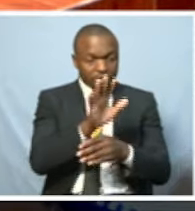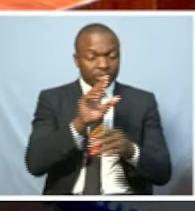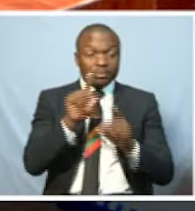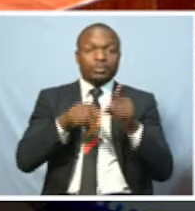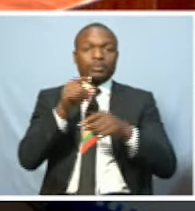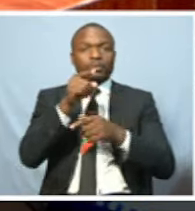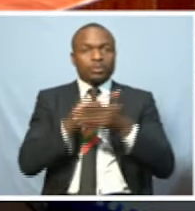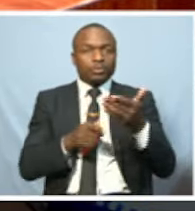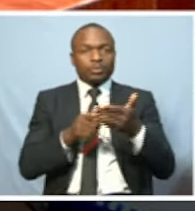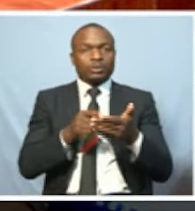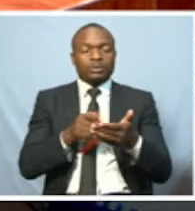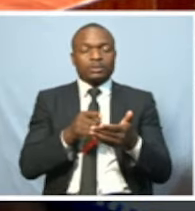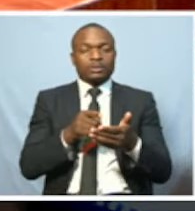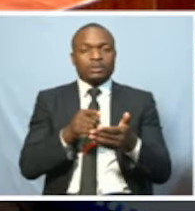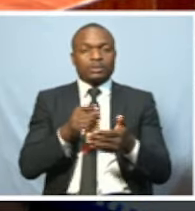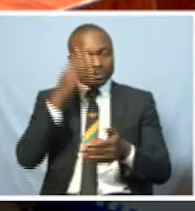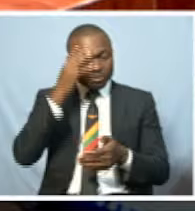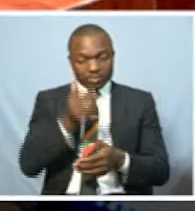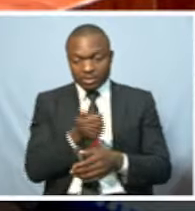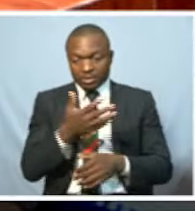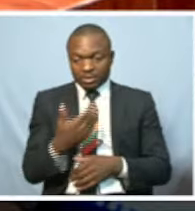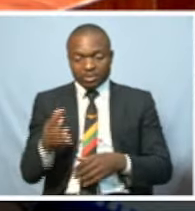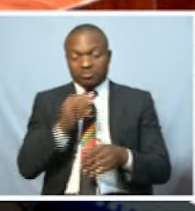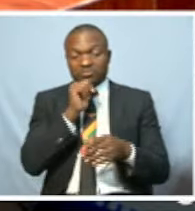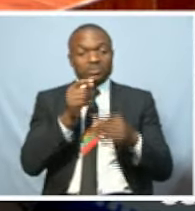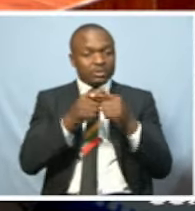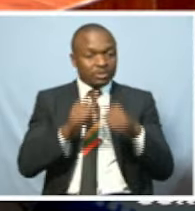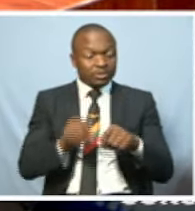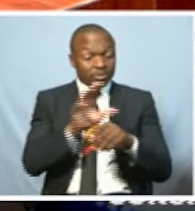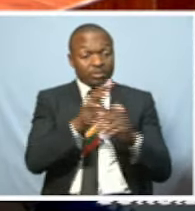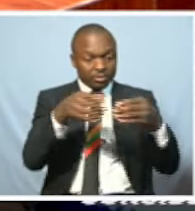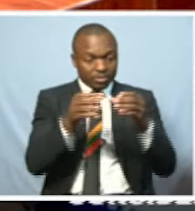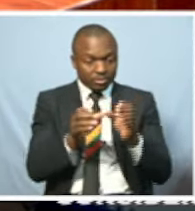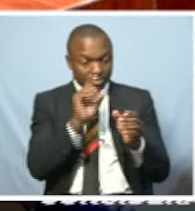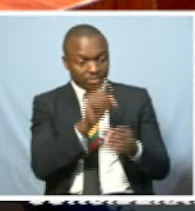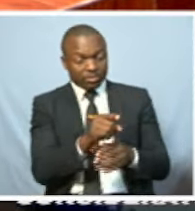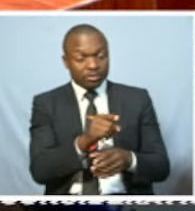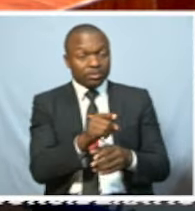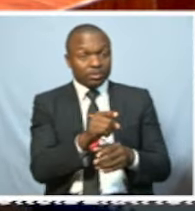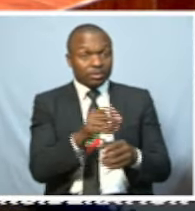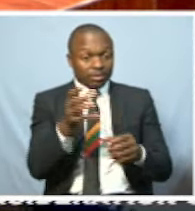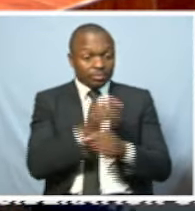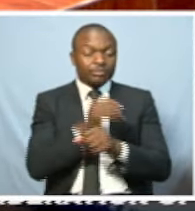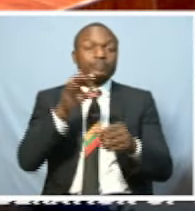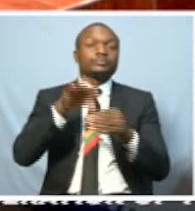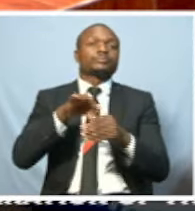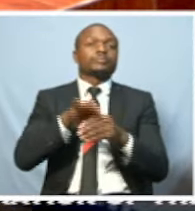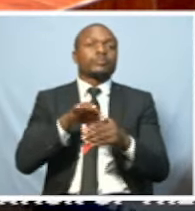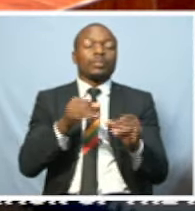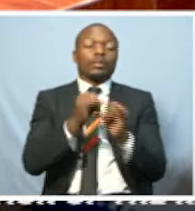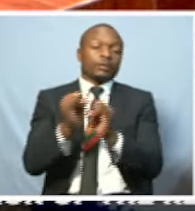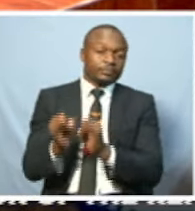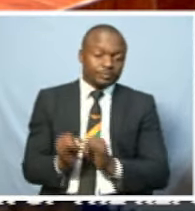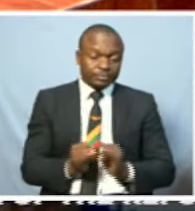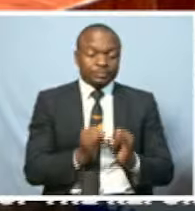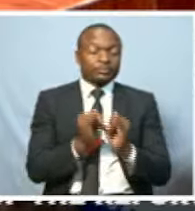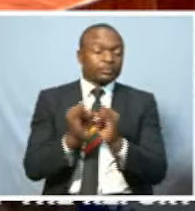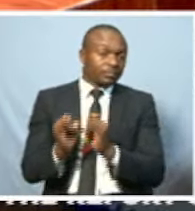things are not happening in his constituency. He's the one that gets the votes. The implementing